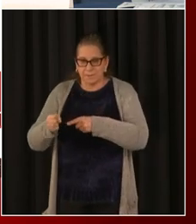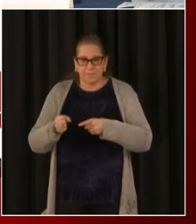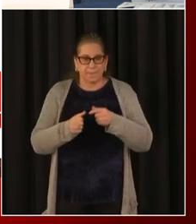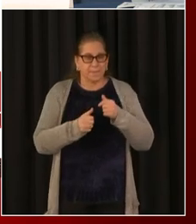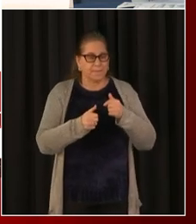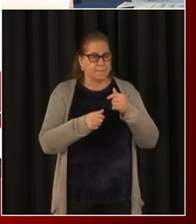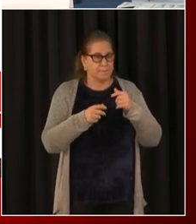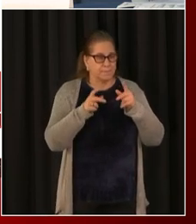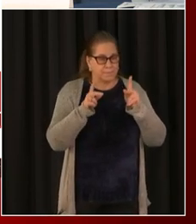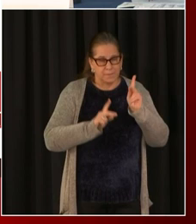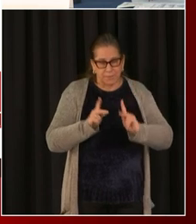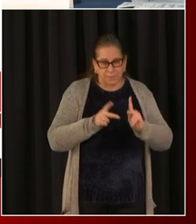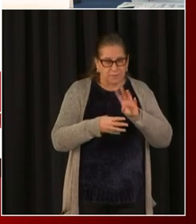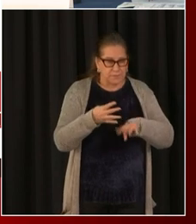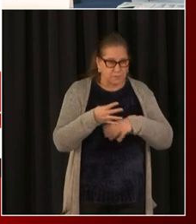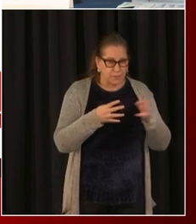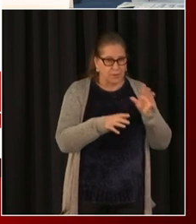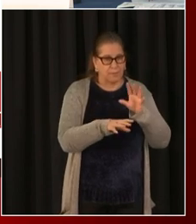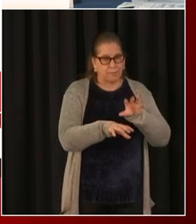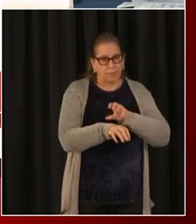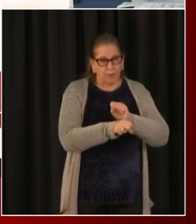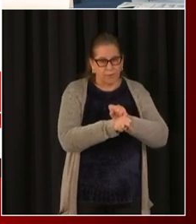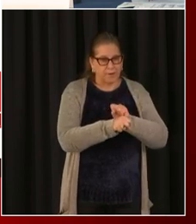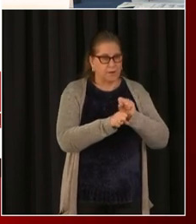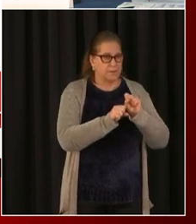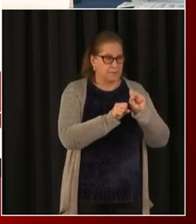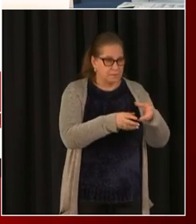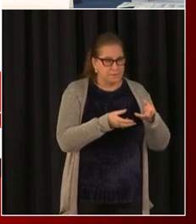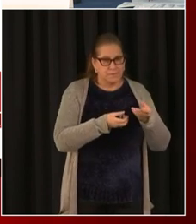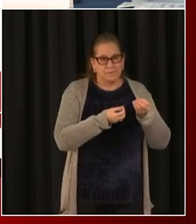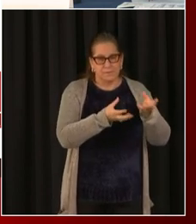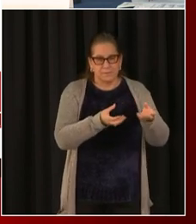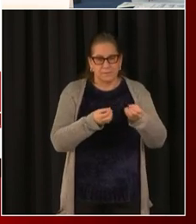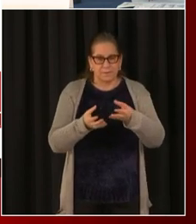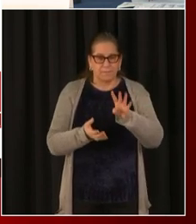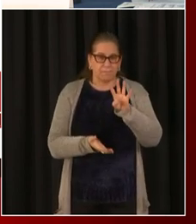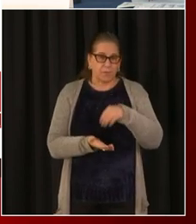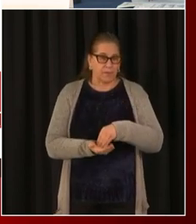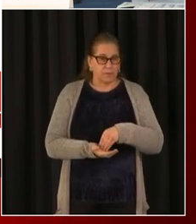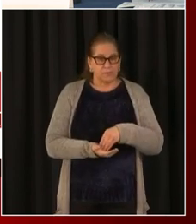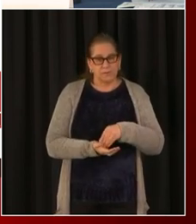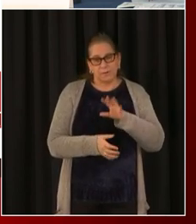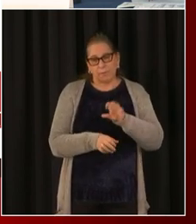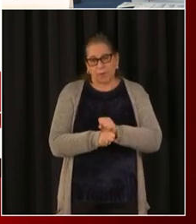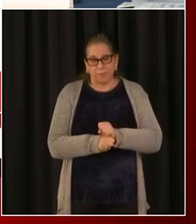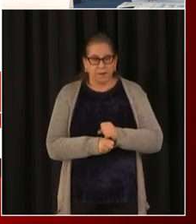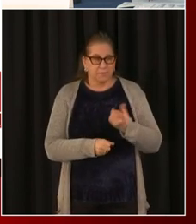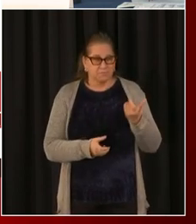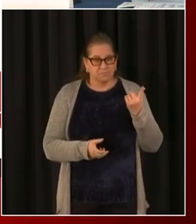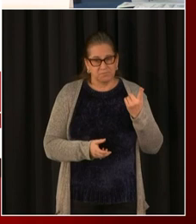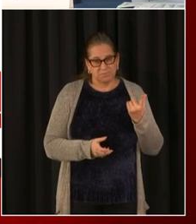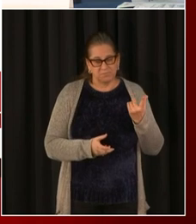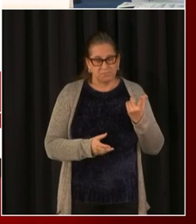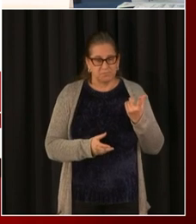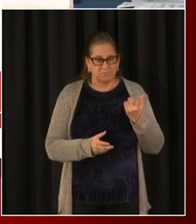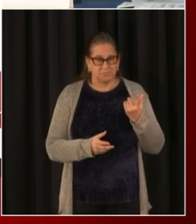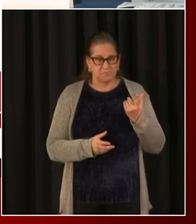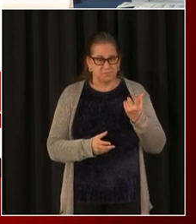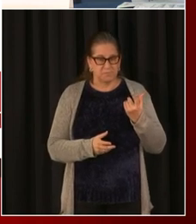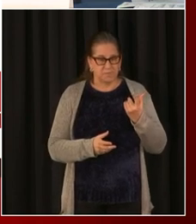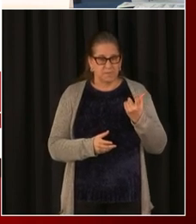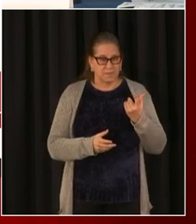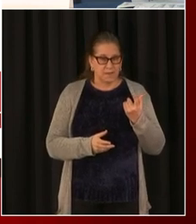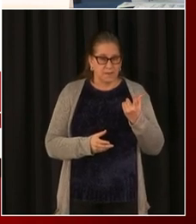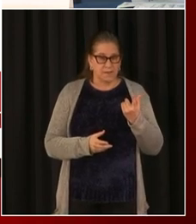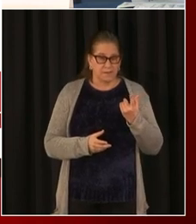scheduled appointment. We're very optimistic that of the 4,000 or so appointments that will be available in the community for